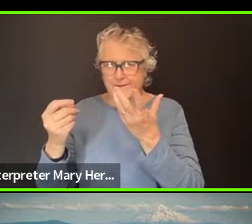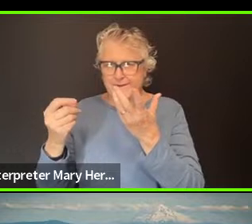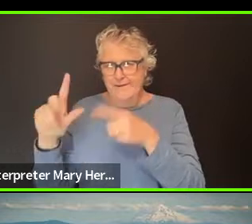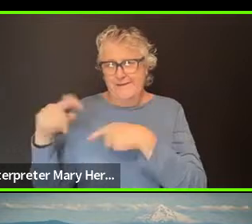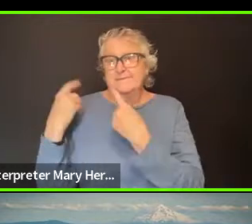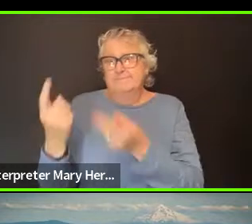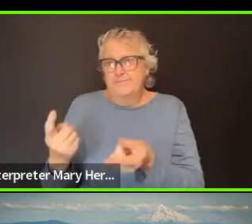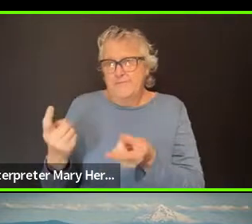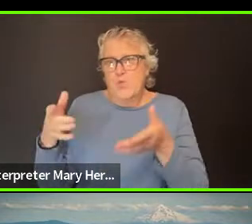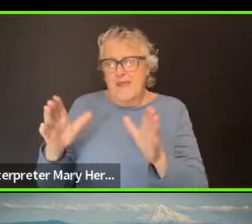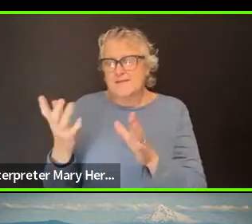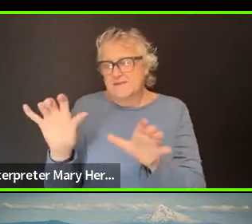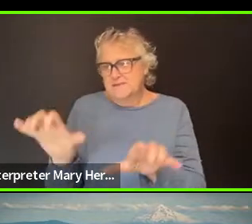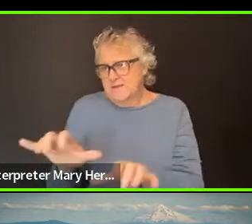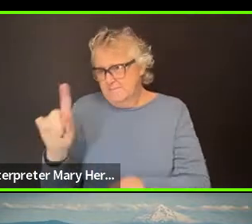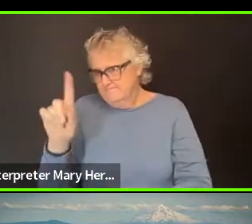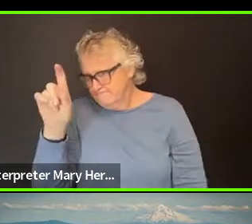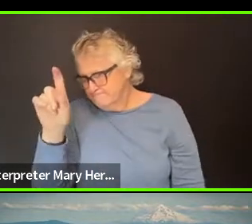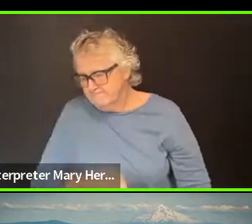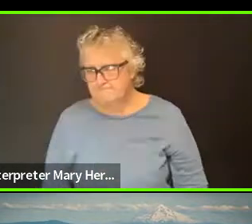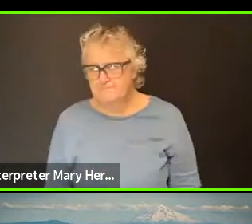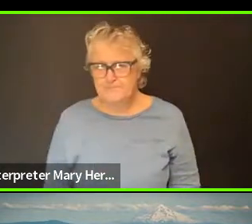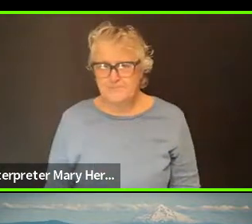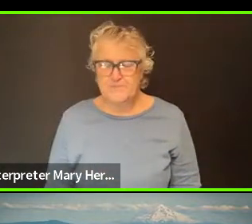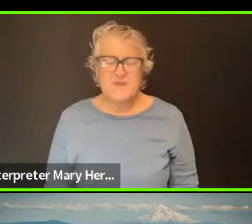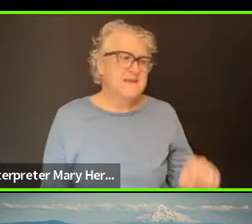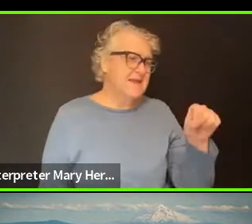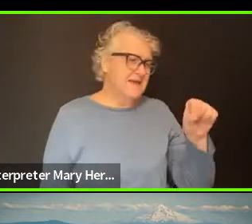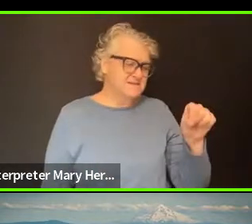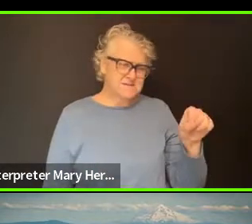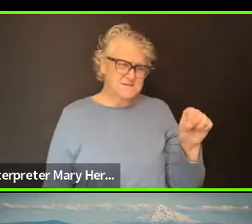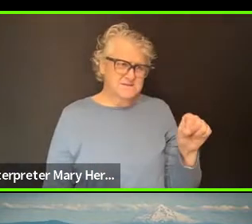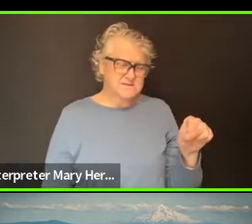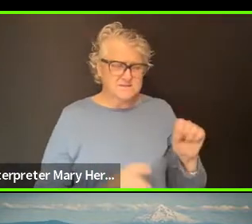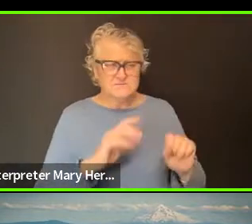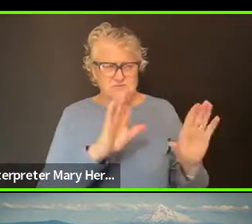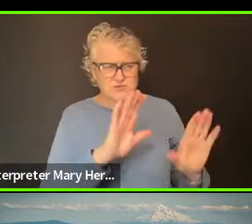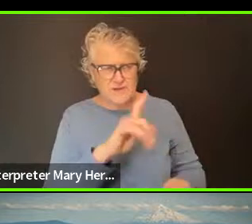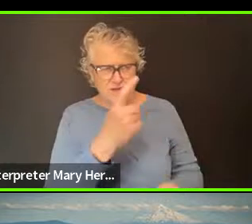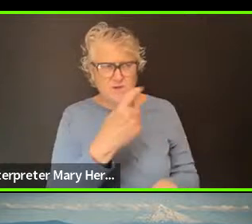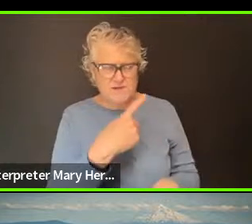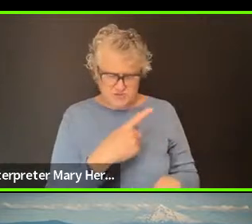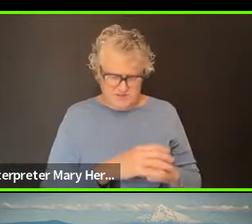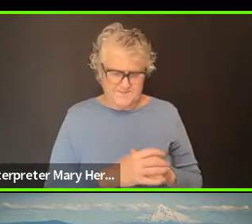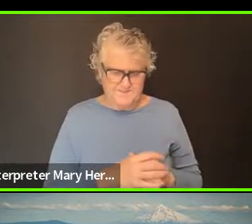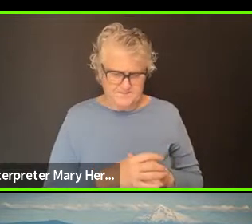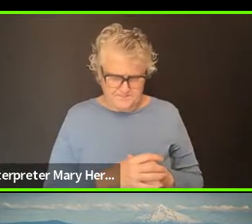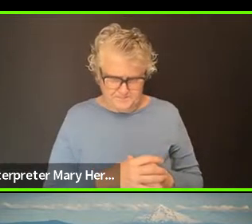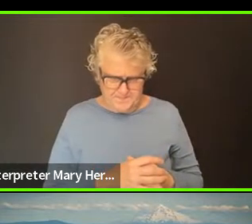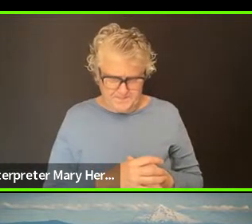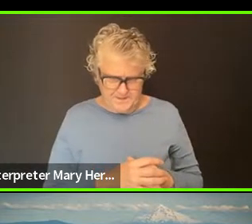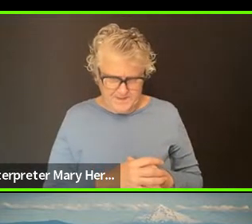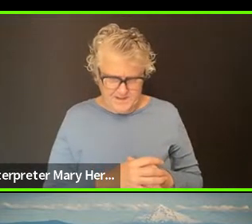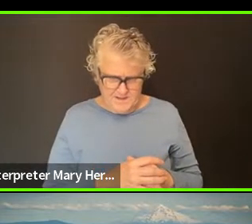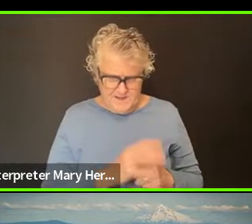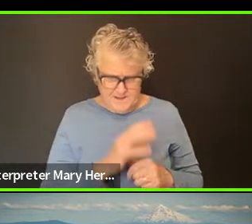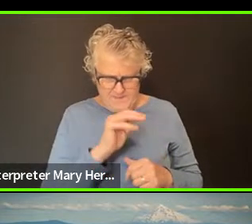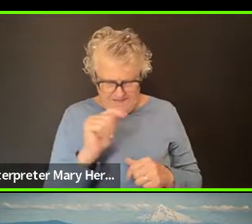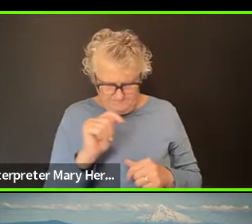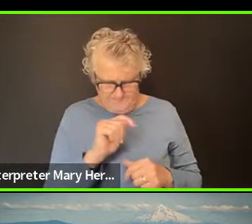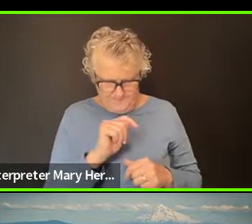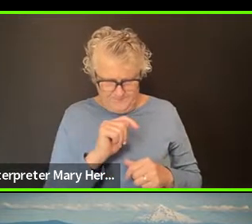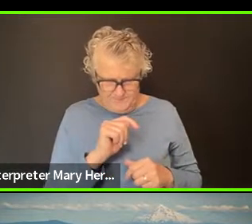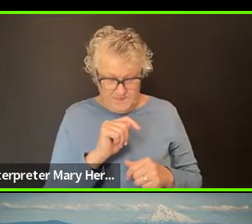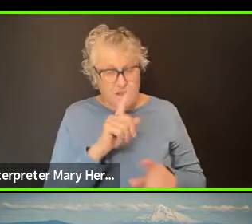all the material, kind of some things fall out. So the goal of our comment period with the National Environmental Policy Act is